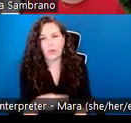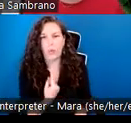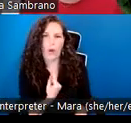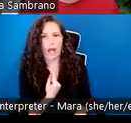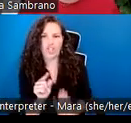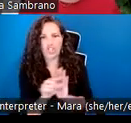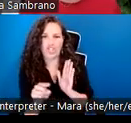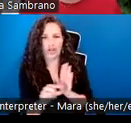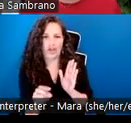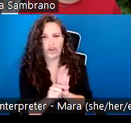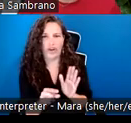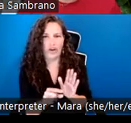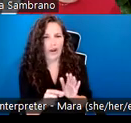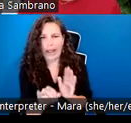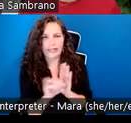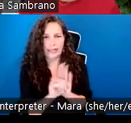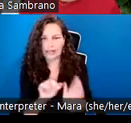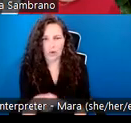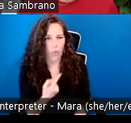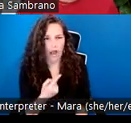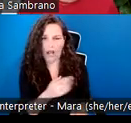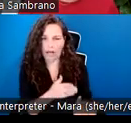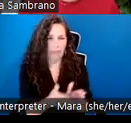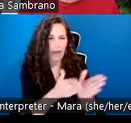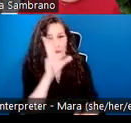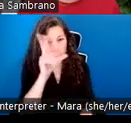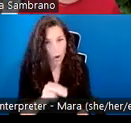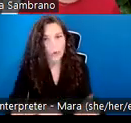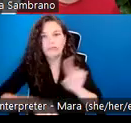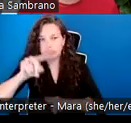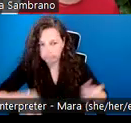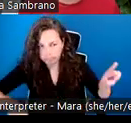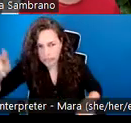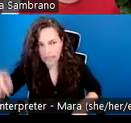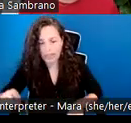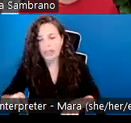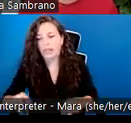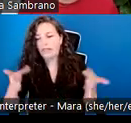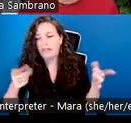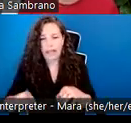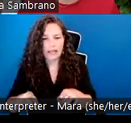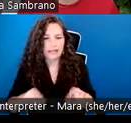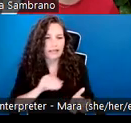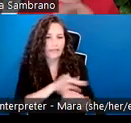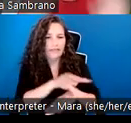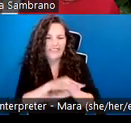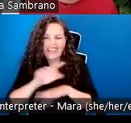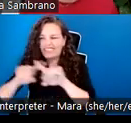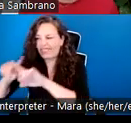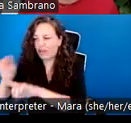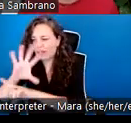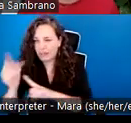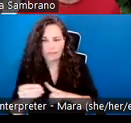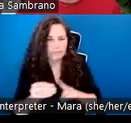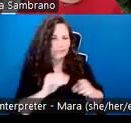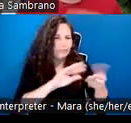sees them and treats them the same, right? Violence affects different communities and different folks with different identities in vastly